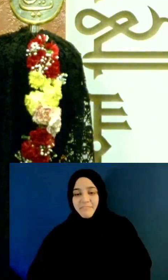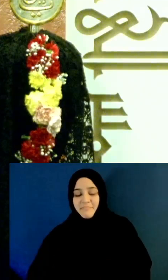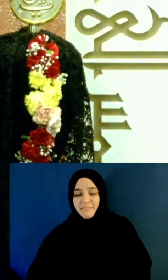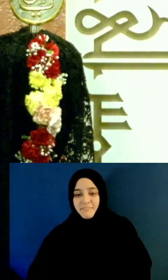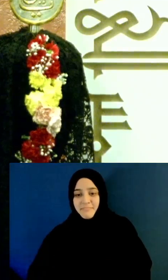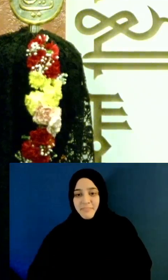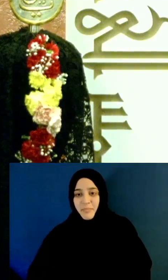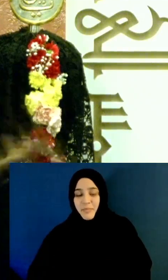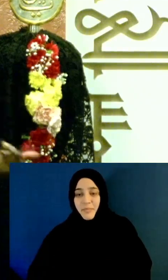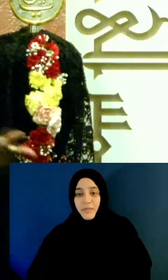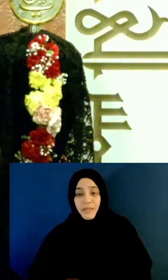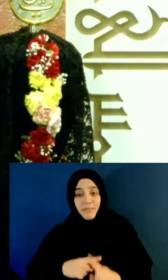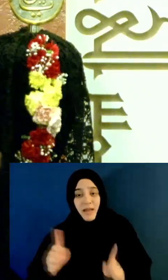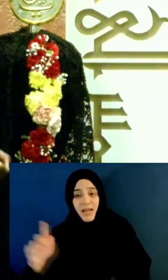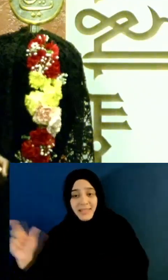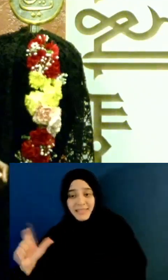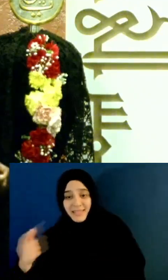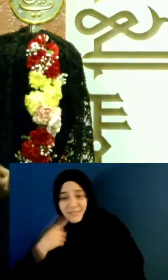But Islam said, no.